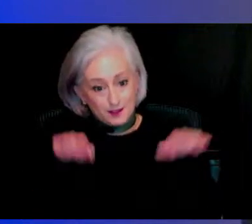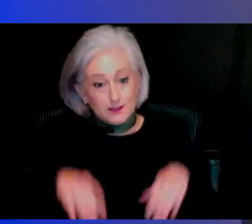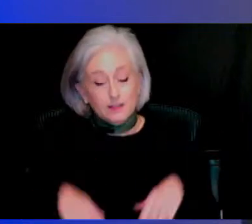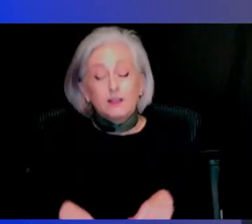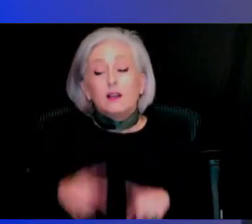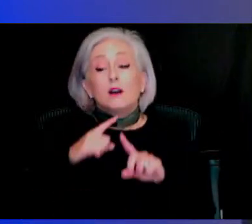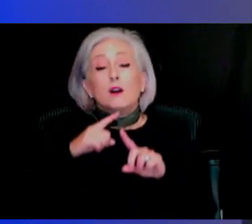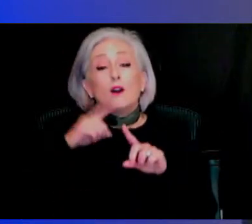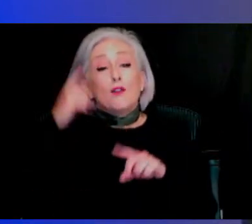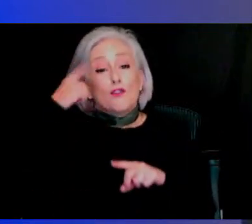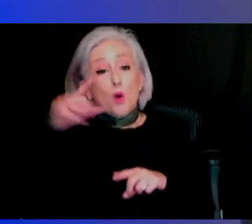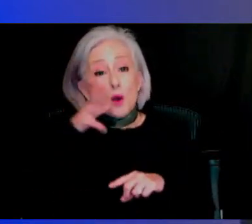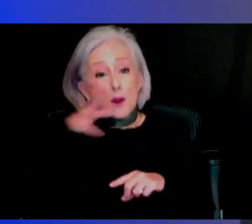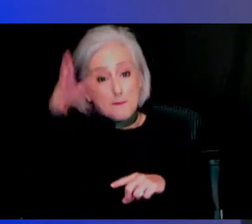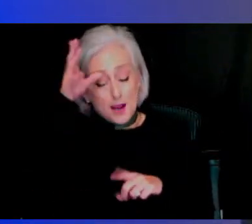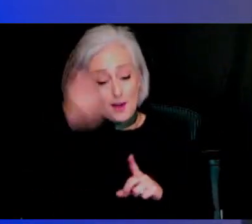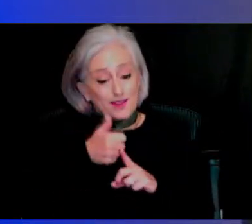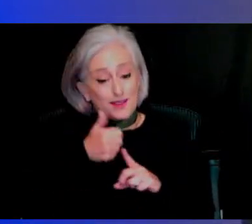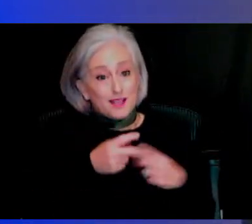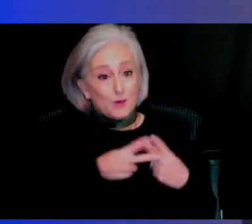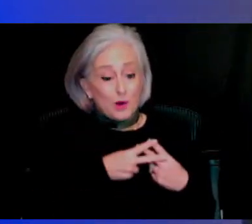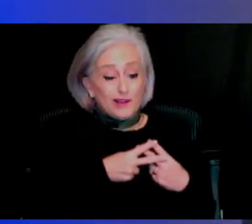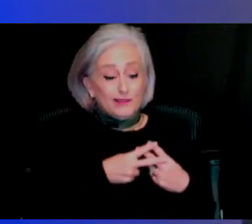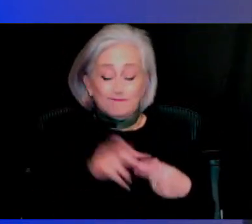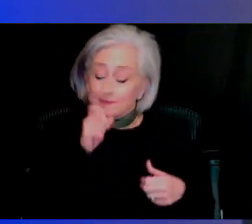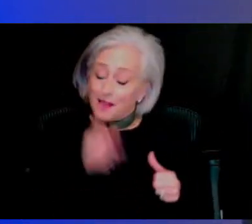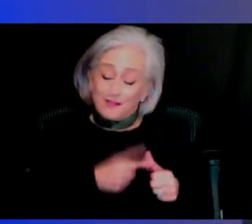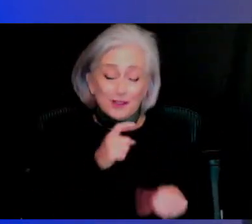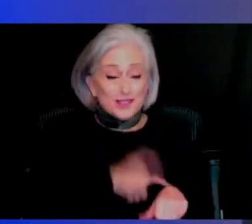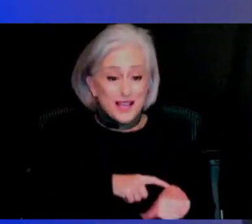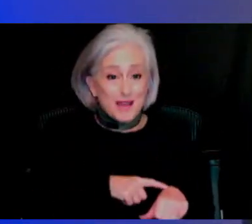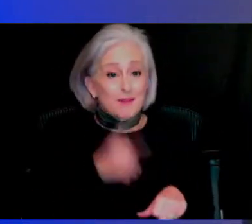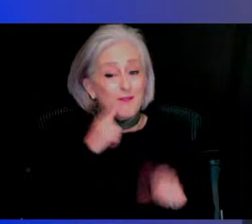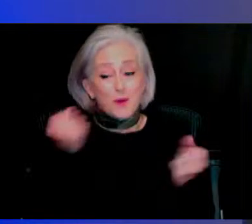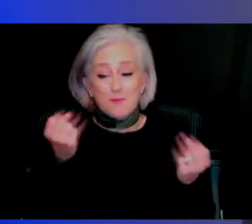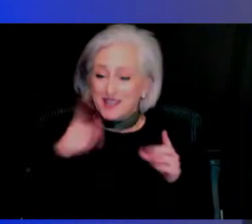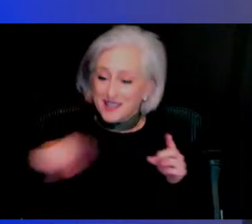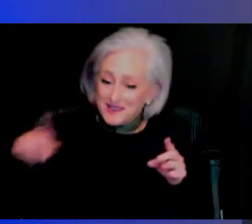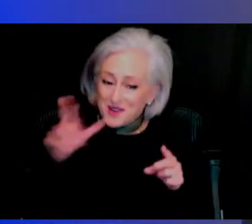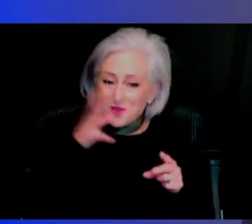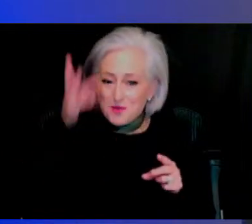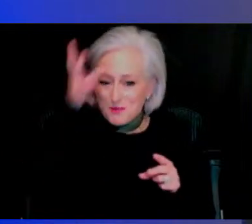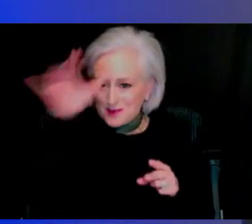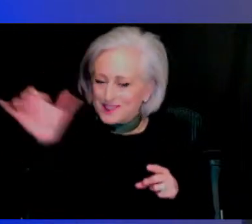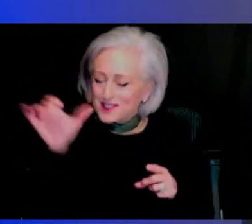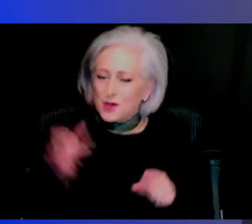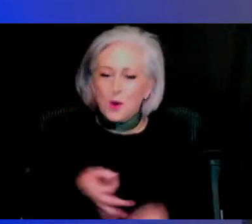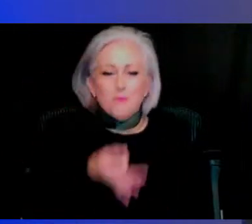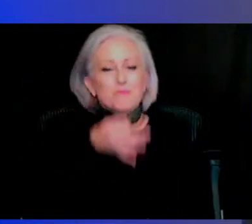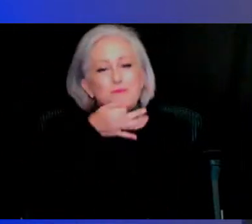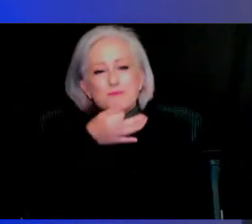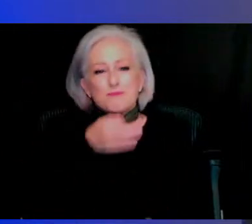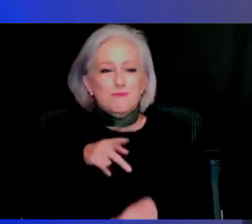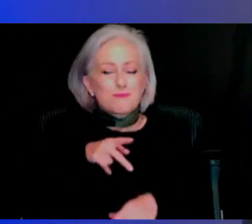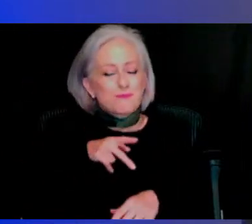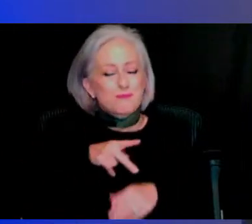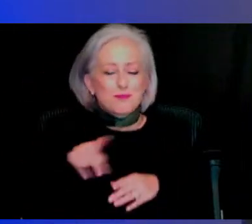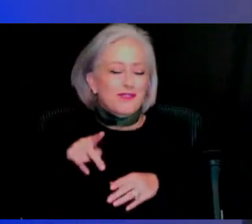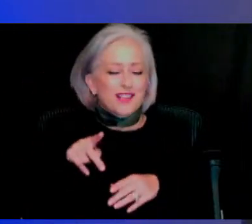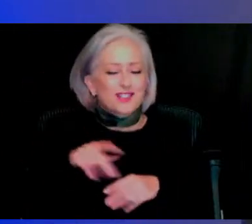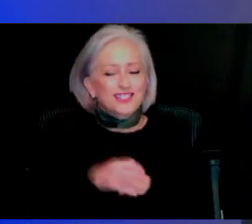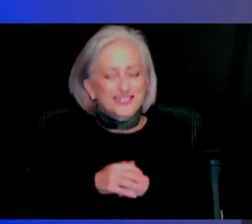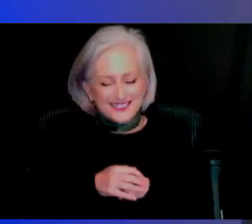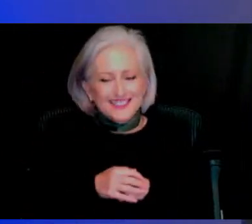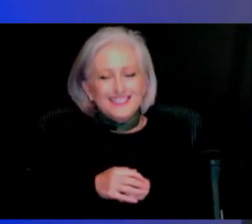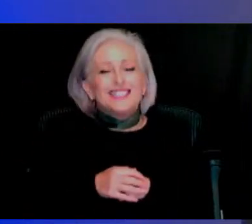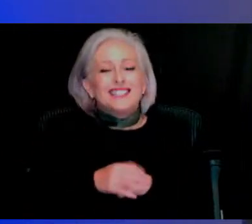being quarantined, this is not the first time. And I think for a lot of parents out there, you guys have probably become pros in quarantining your kids. And so we have